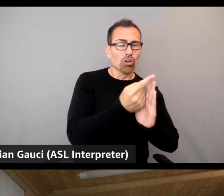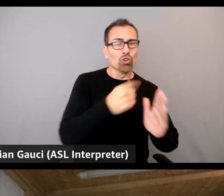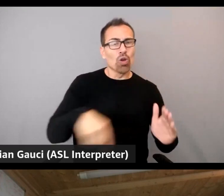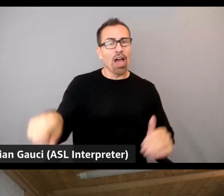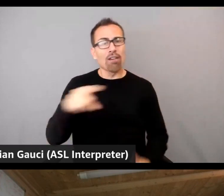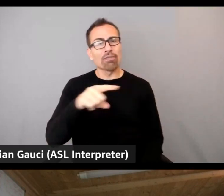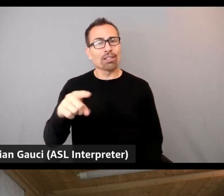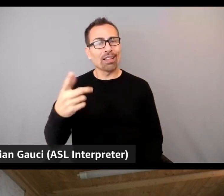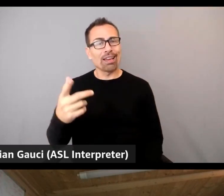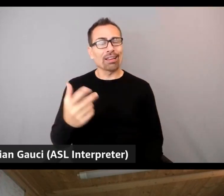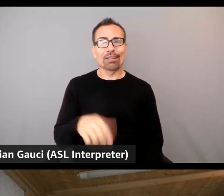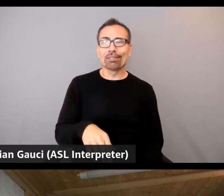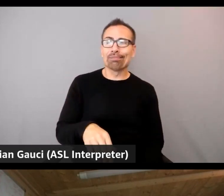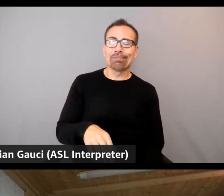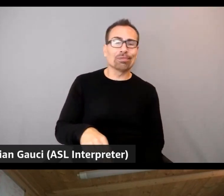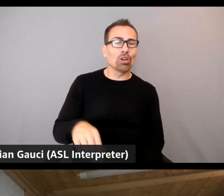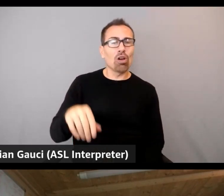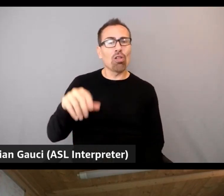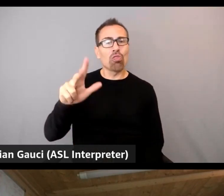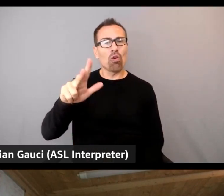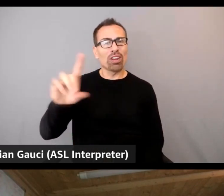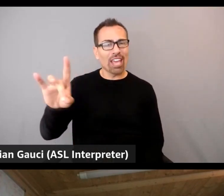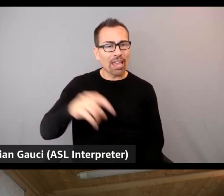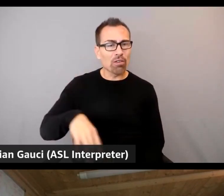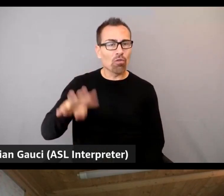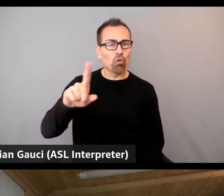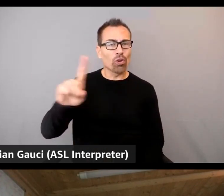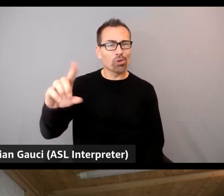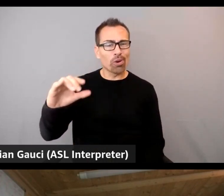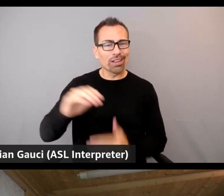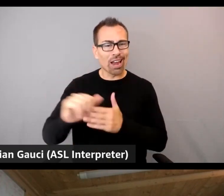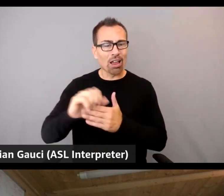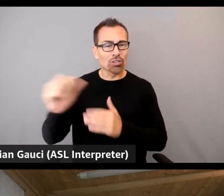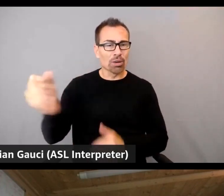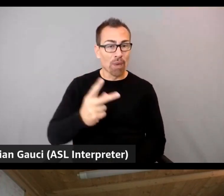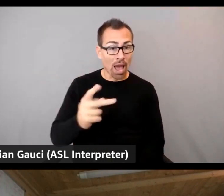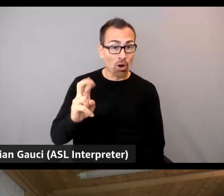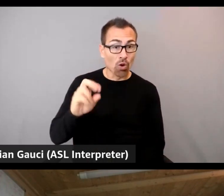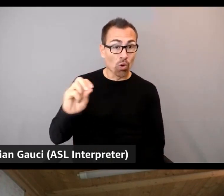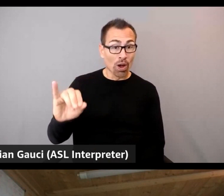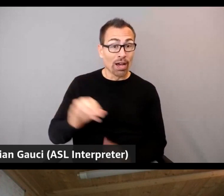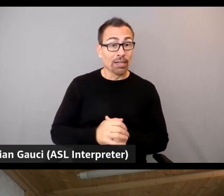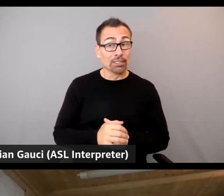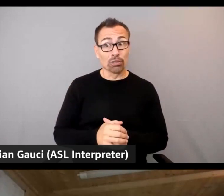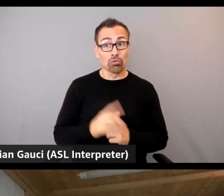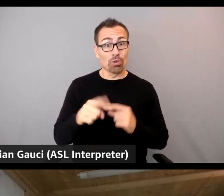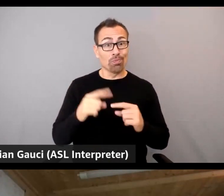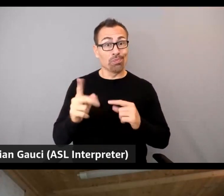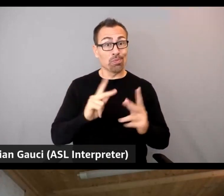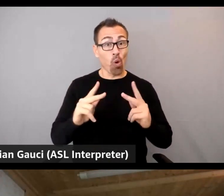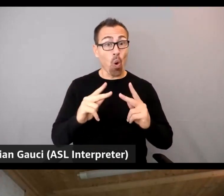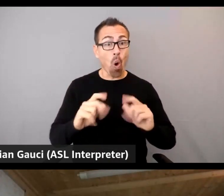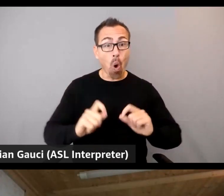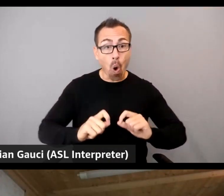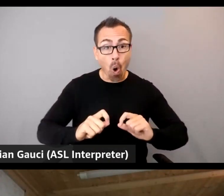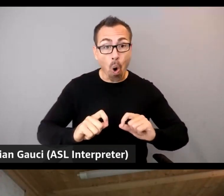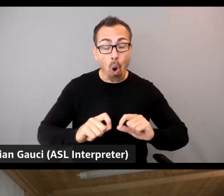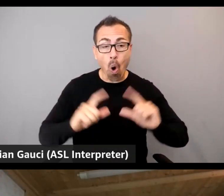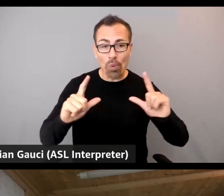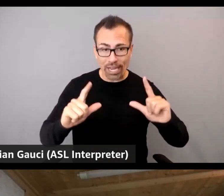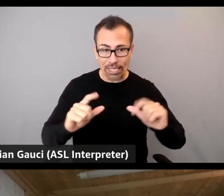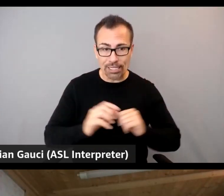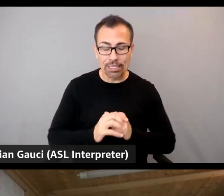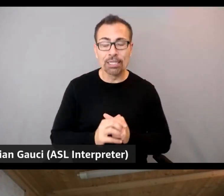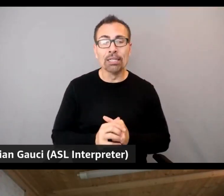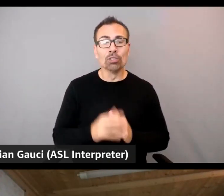So Mm. that's when people open the email. So organizations want to get their email to the recipient's inbox, and they